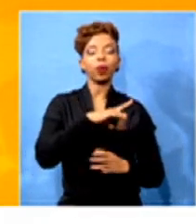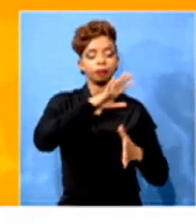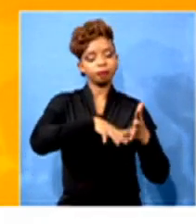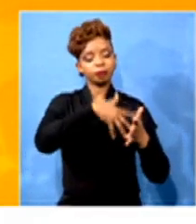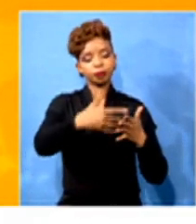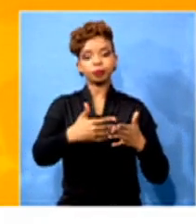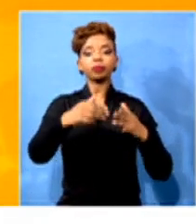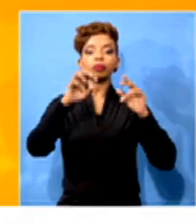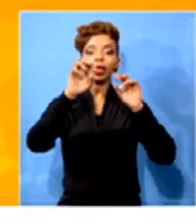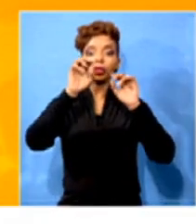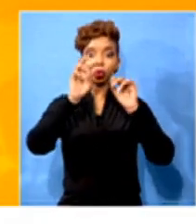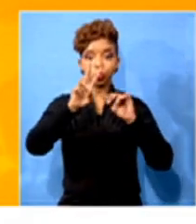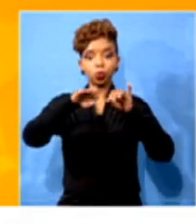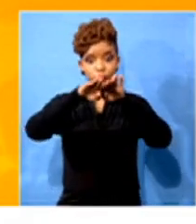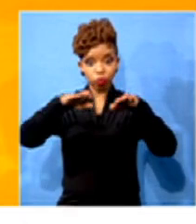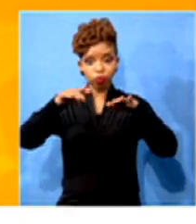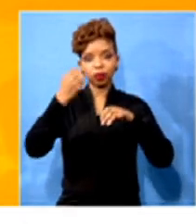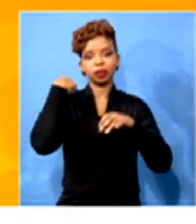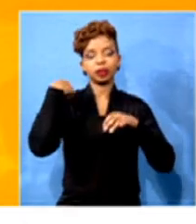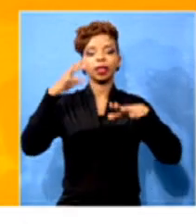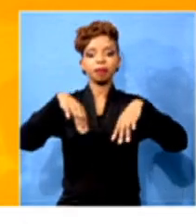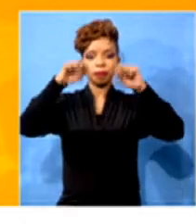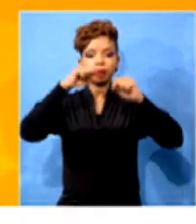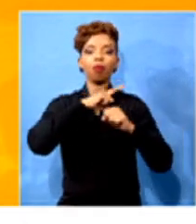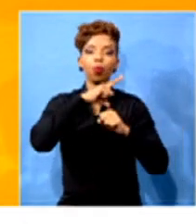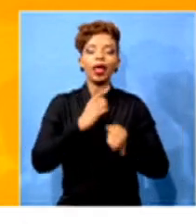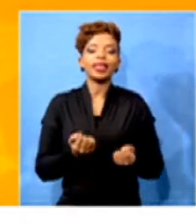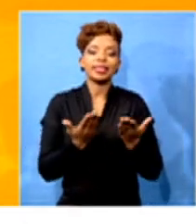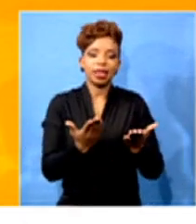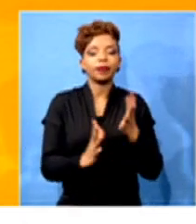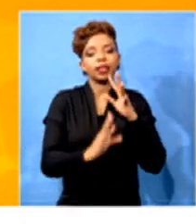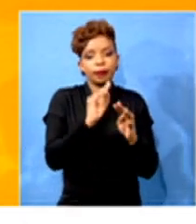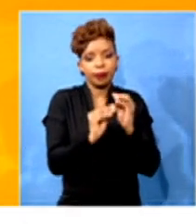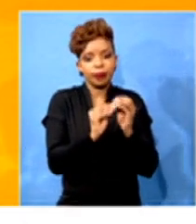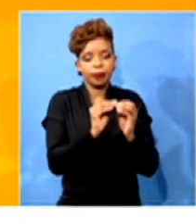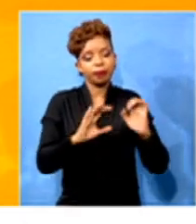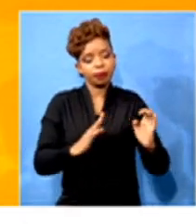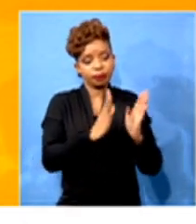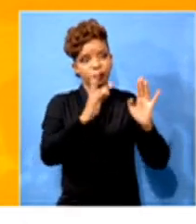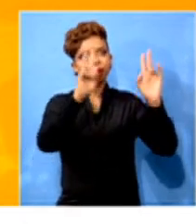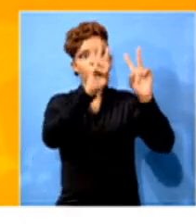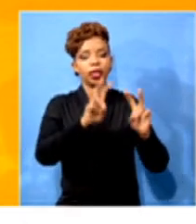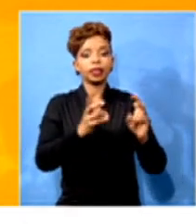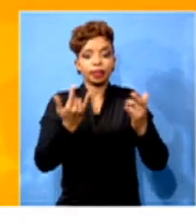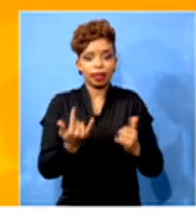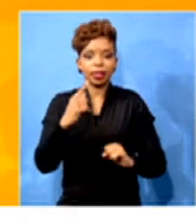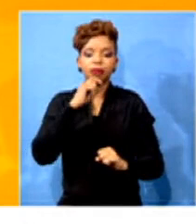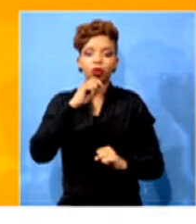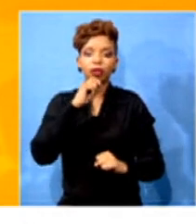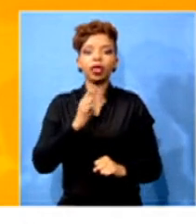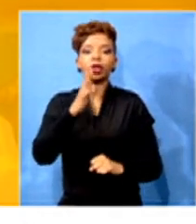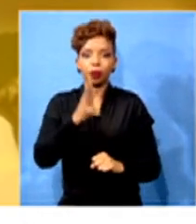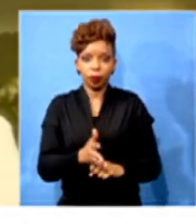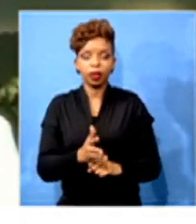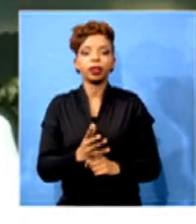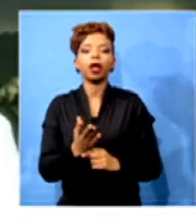to the breakdown and servicing of power station. So that will, of course, resume again this morning. So, and to discuss this further, we're